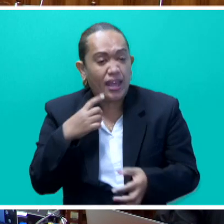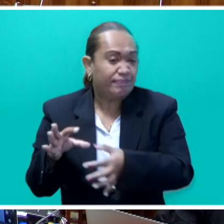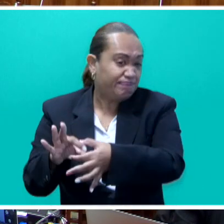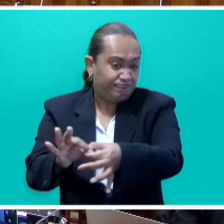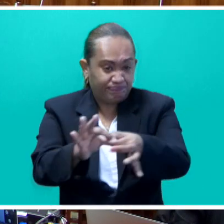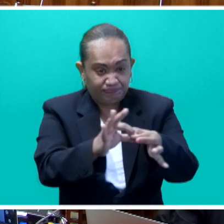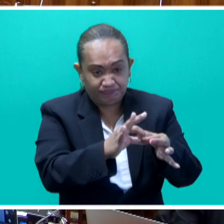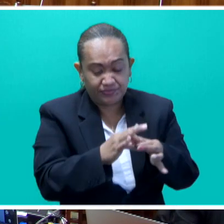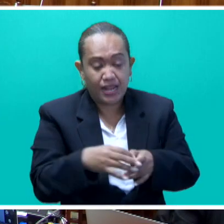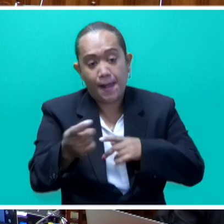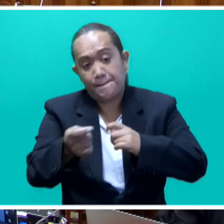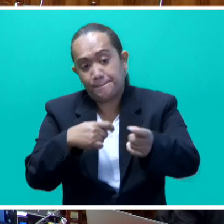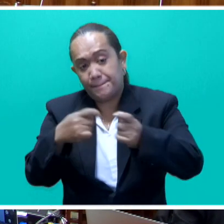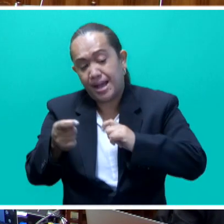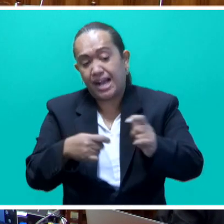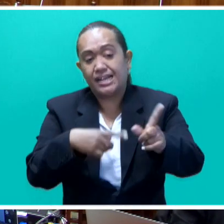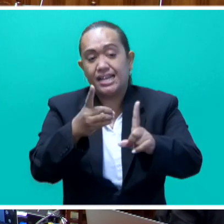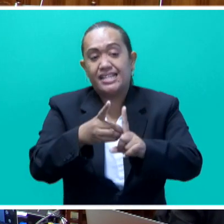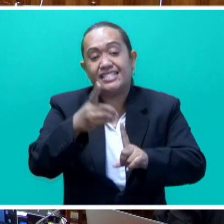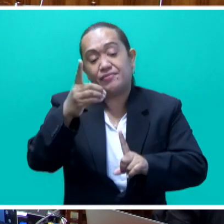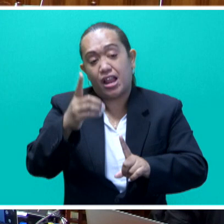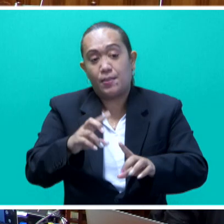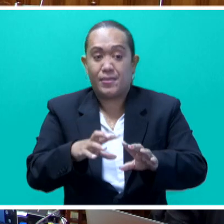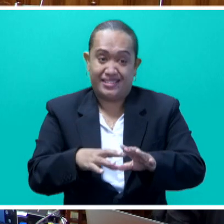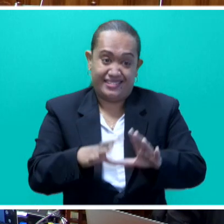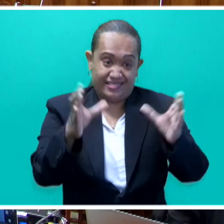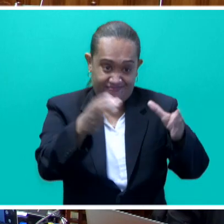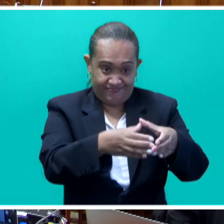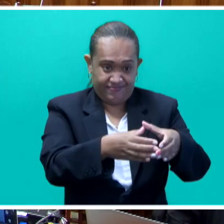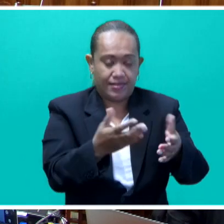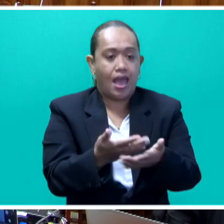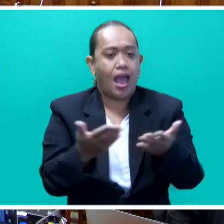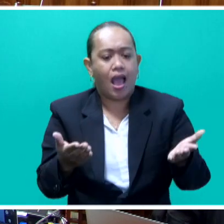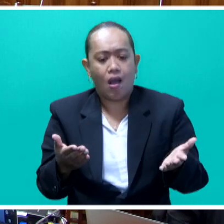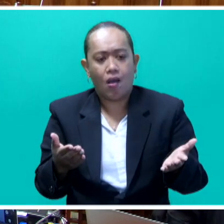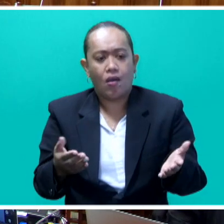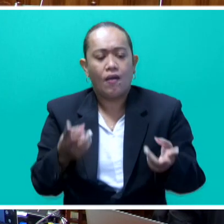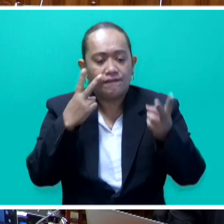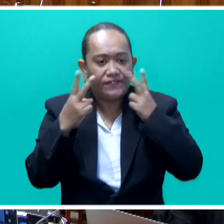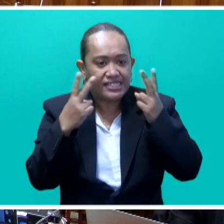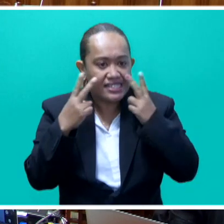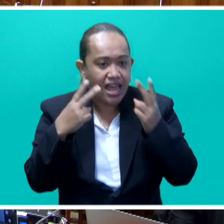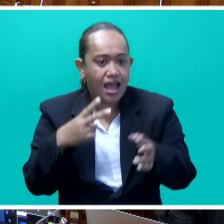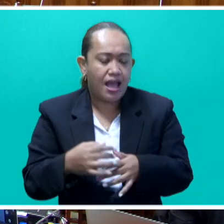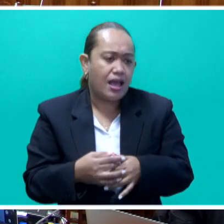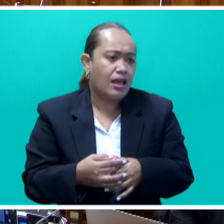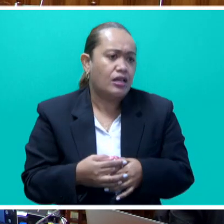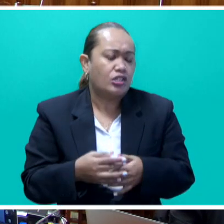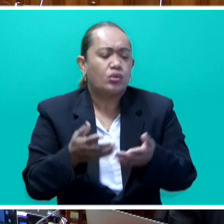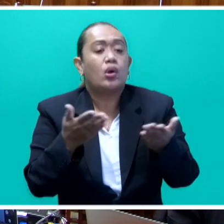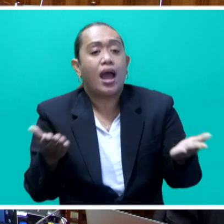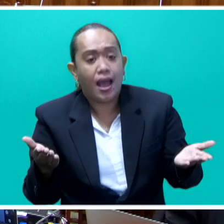Development Facility, Tourism Fiji, and FHTA to keep tabs on visitor sentiments in our key markets. In other words,